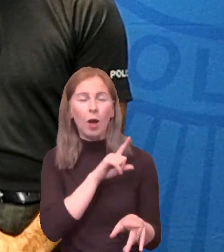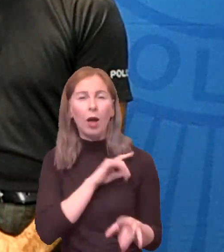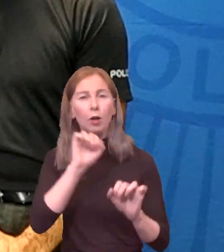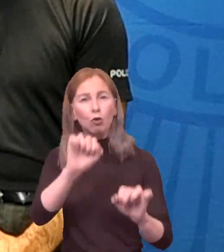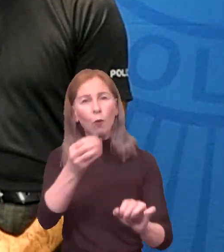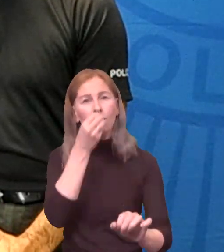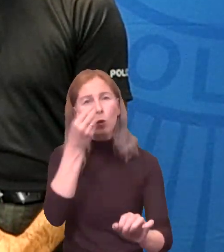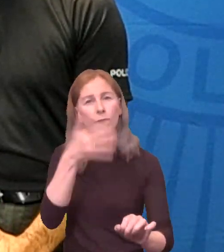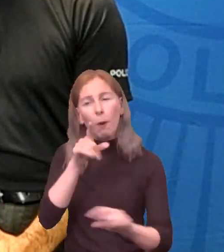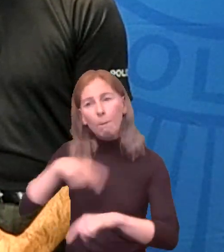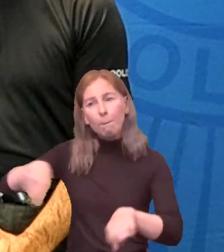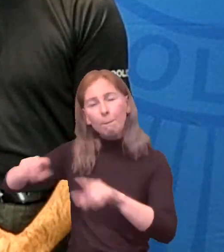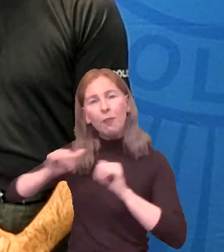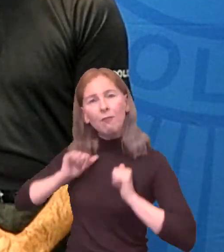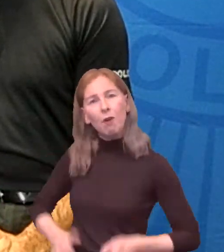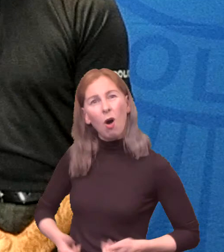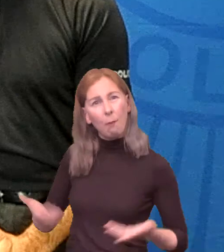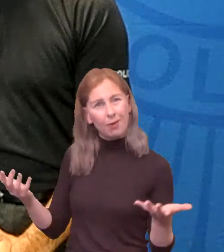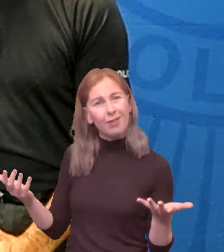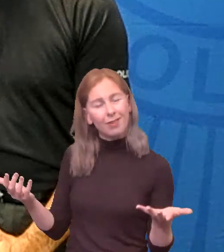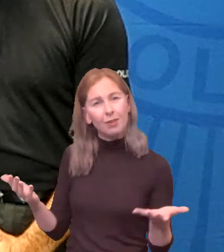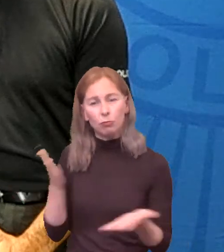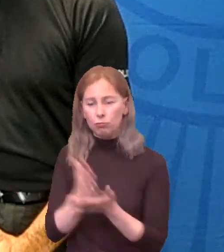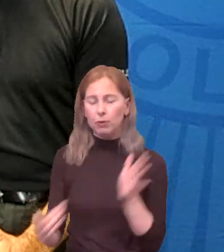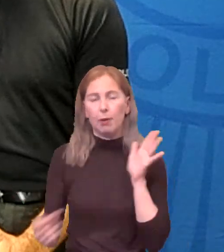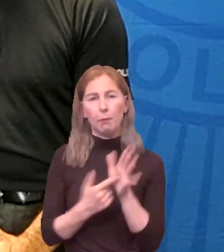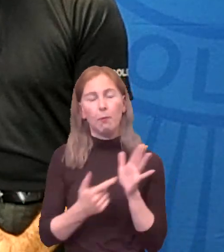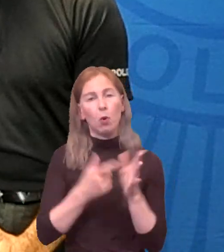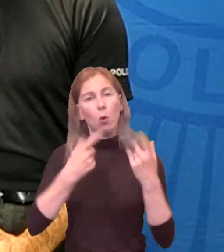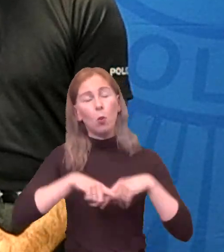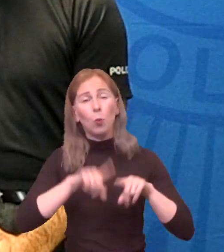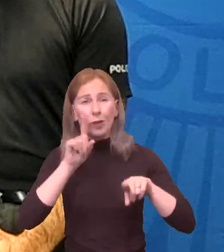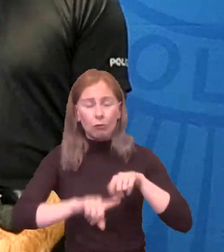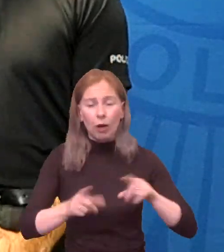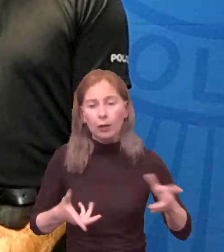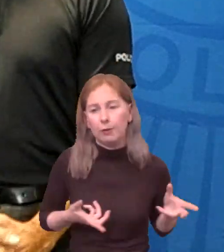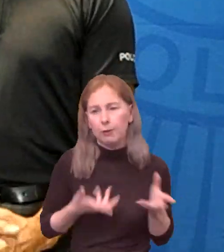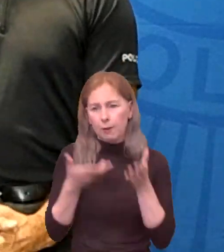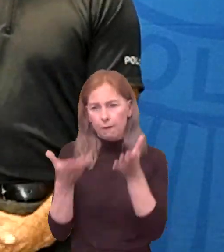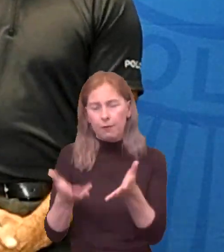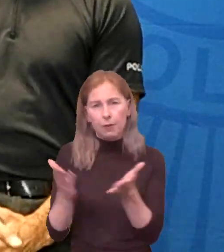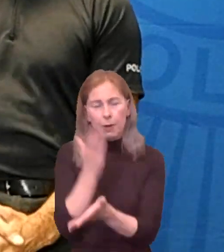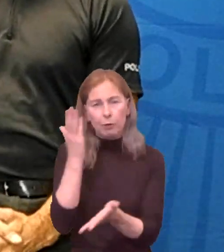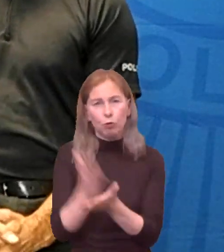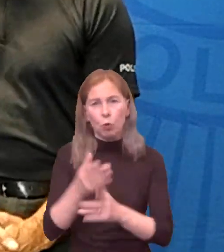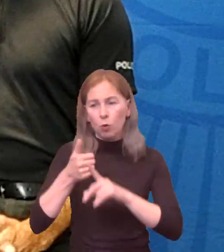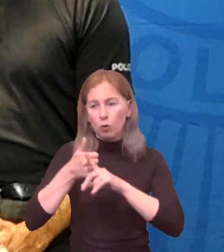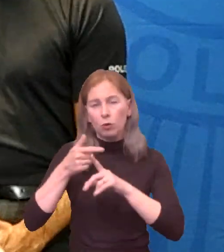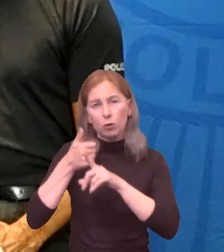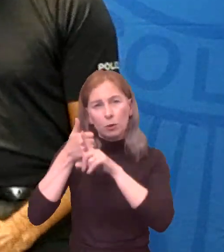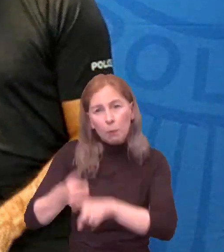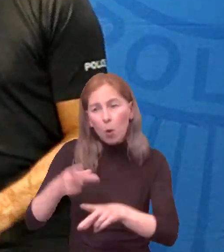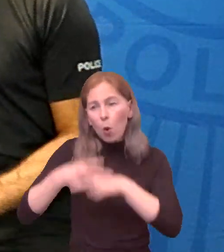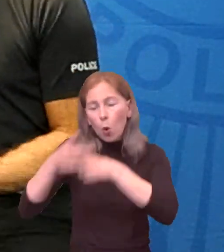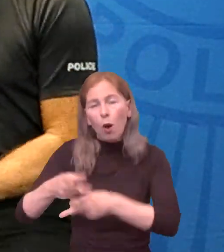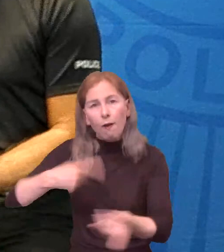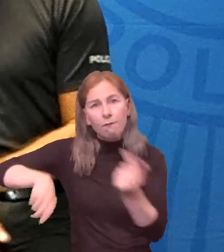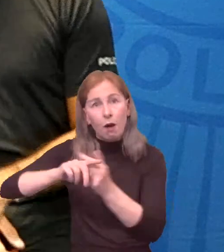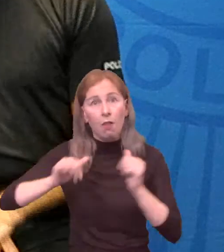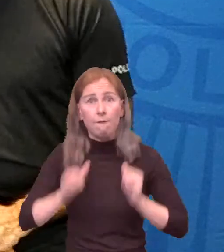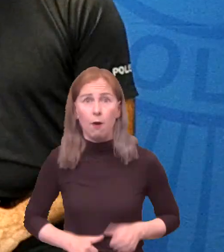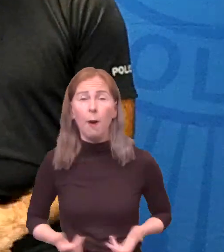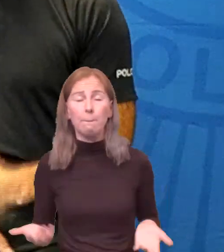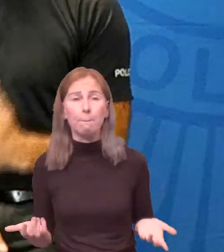So it's really important that we try and deliver the service that's deserved for that subject. Yeah, we've experienced